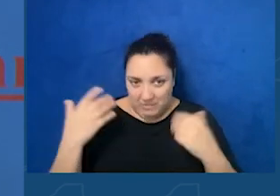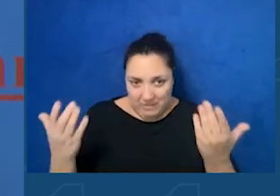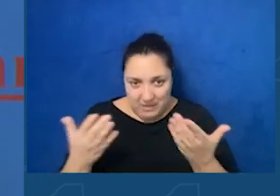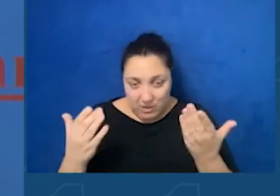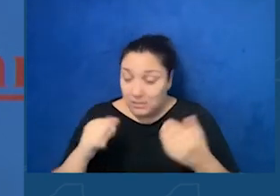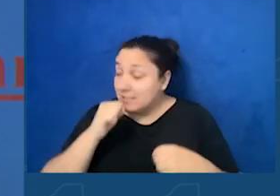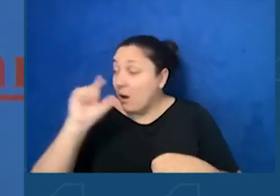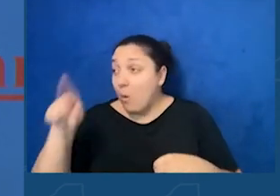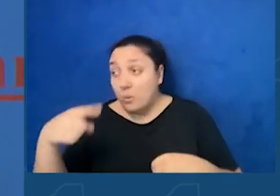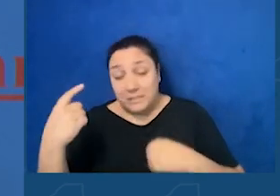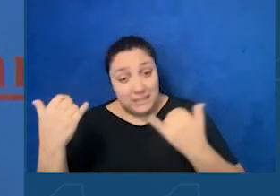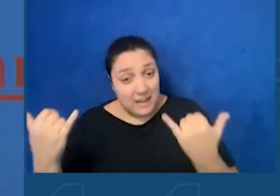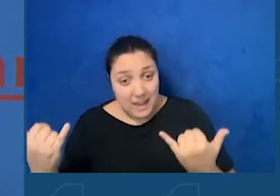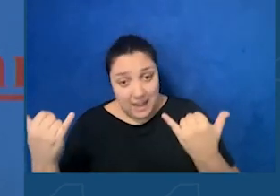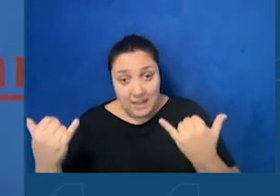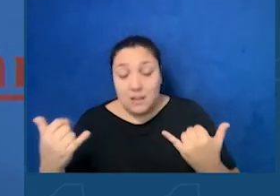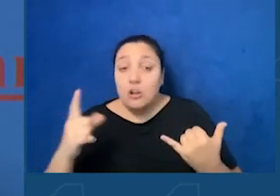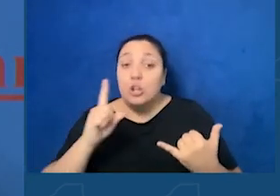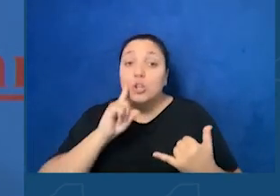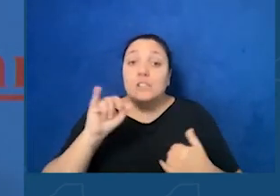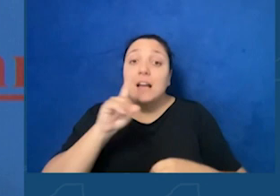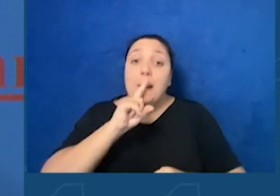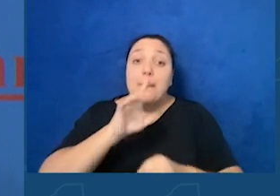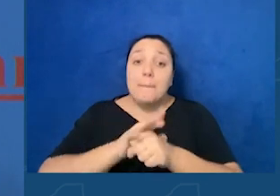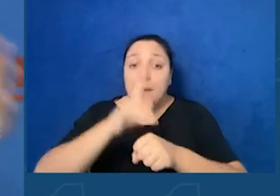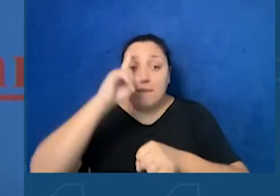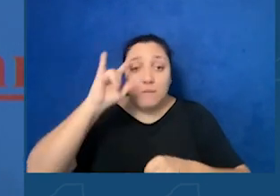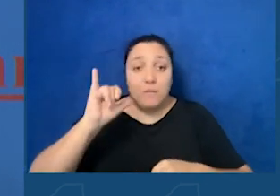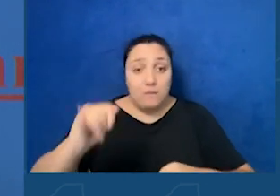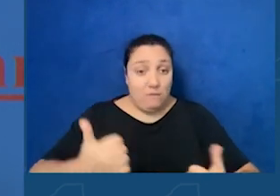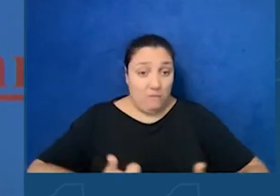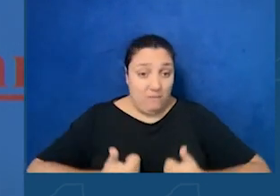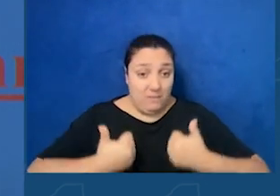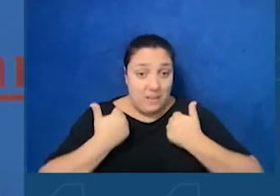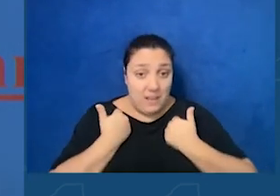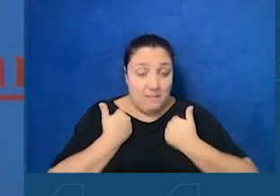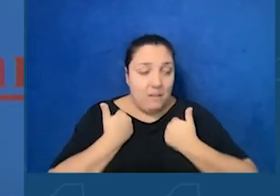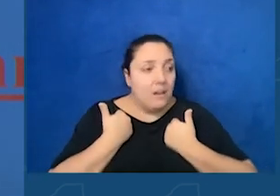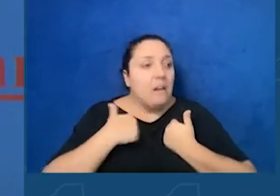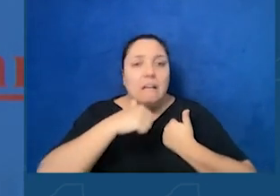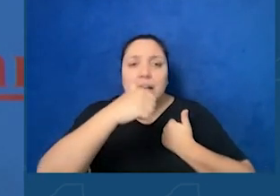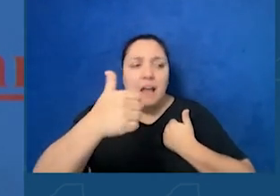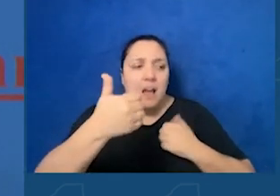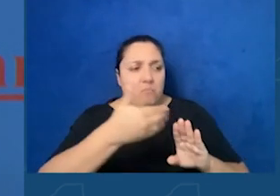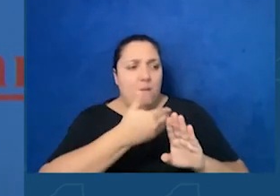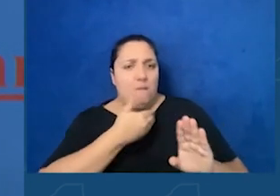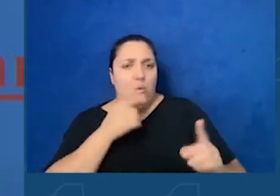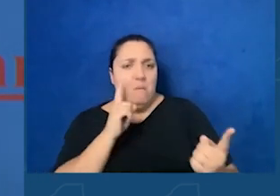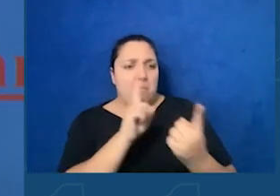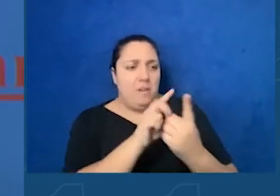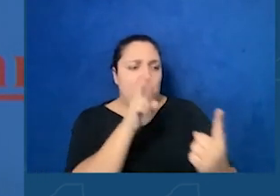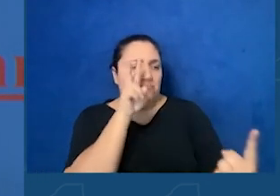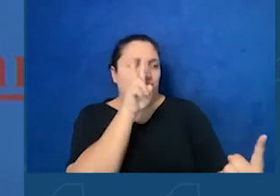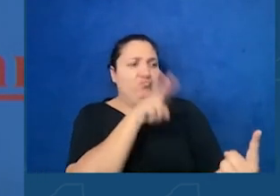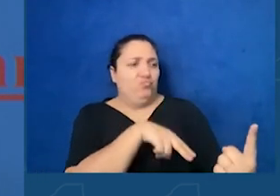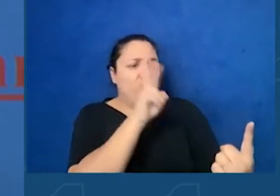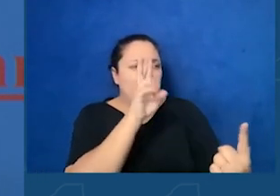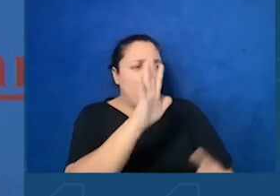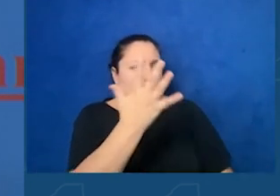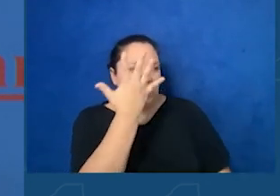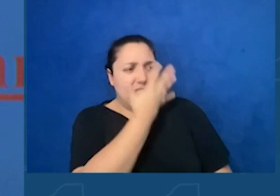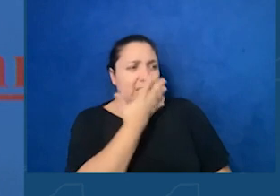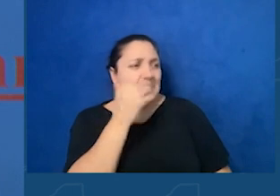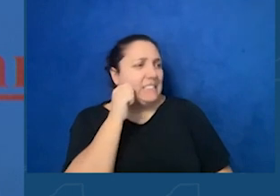is a lifetime commitment to ensuring that we don't prejudge people by the color of their skin or by